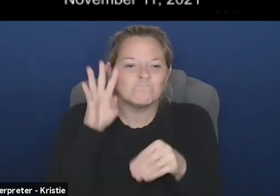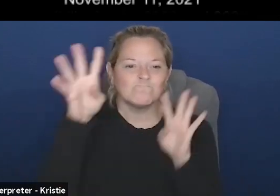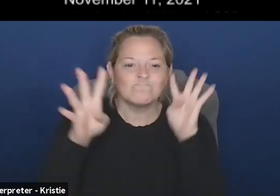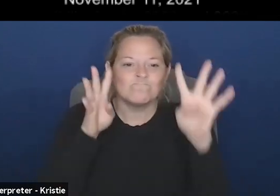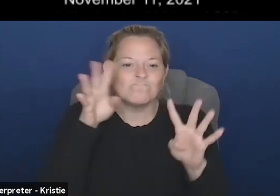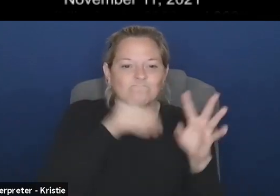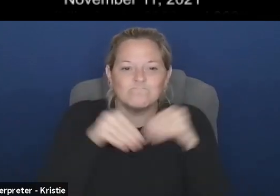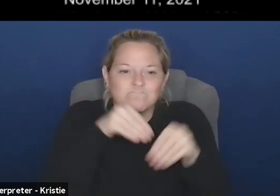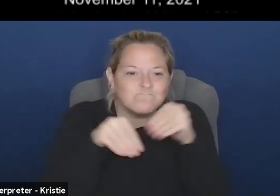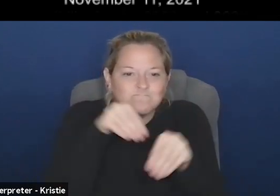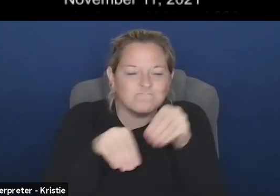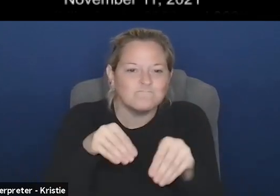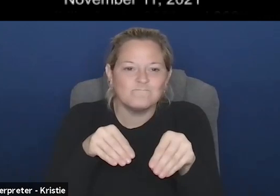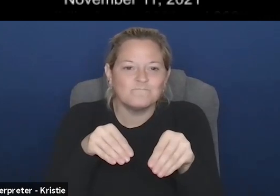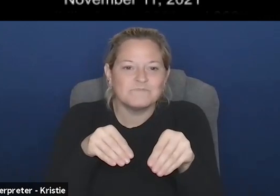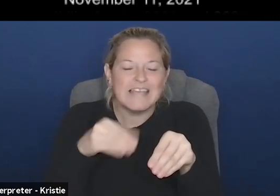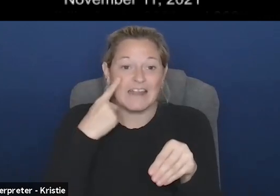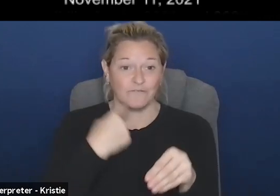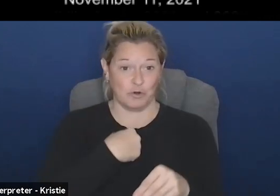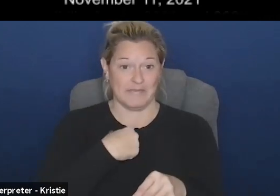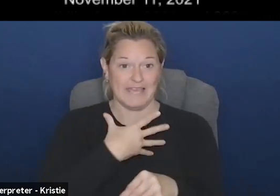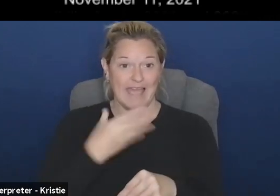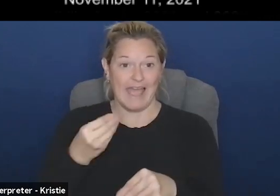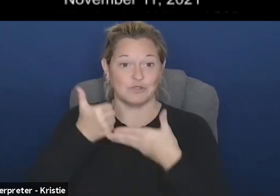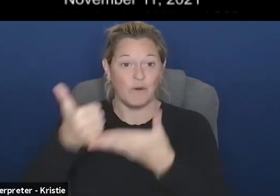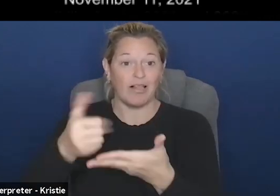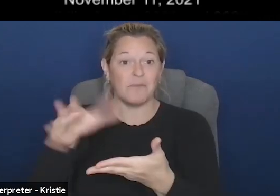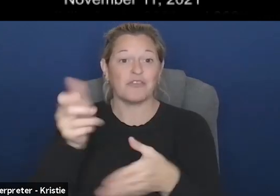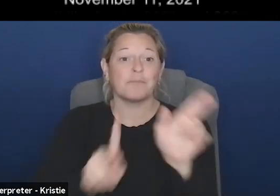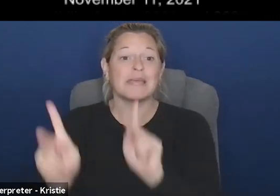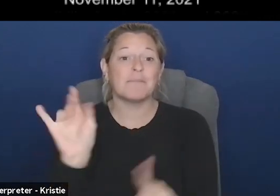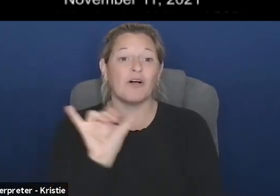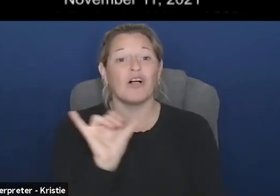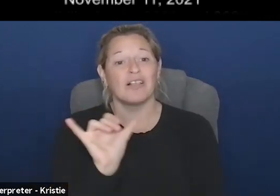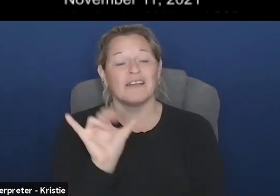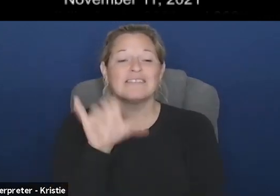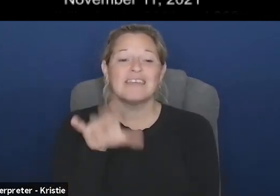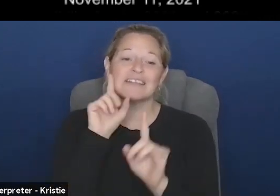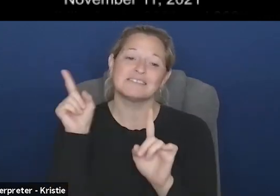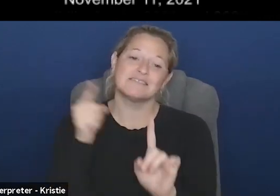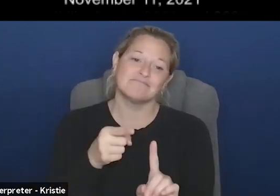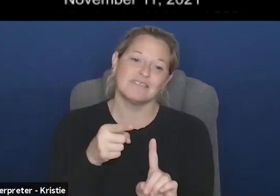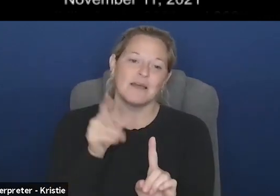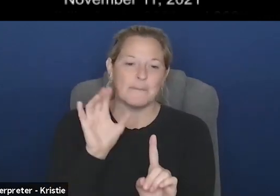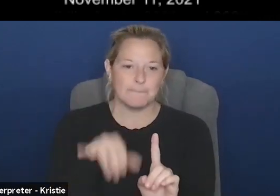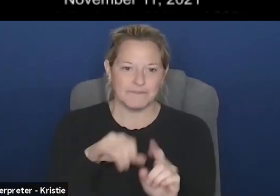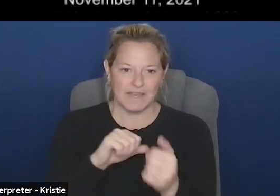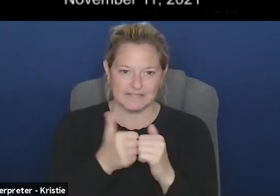the long run, to at least to me and maybe to other people as well. And that's how I've done most